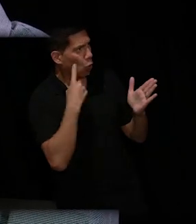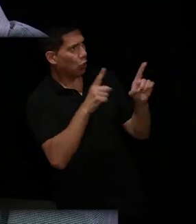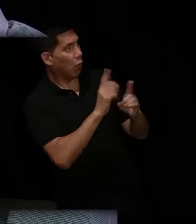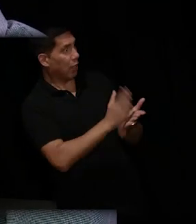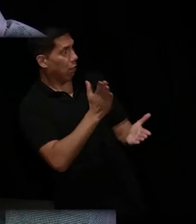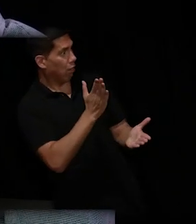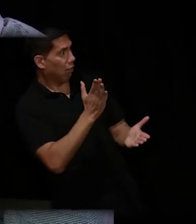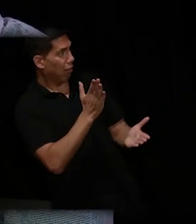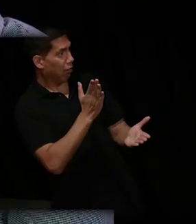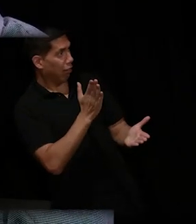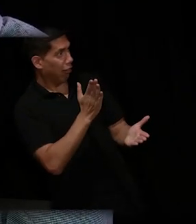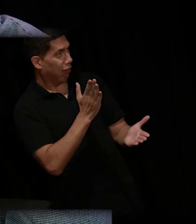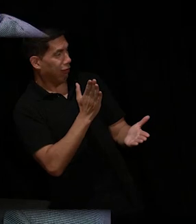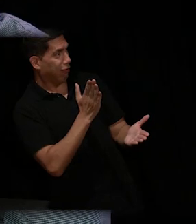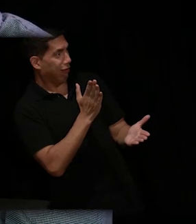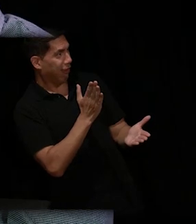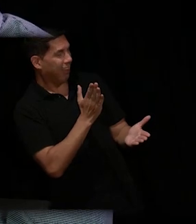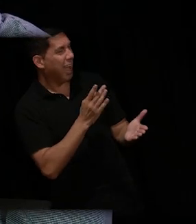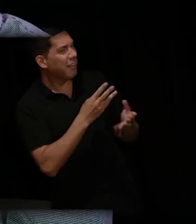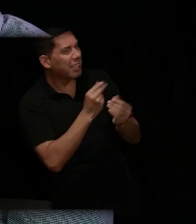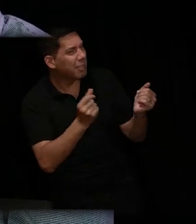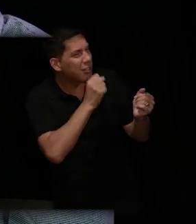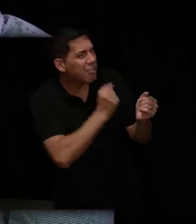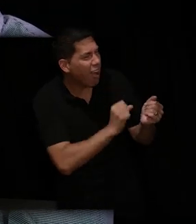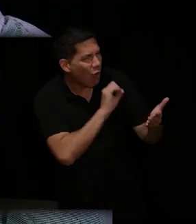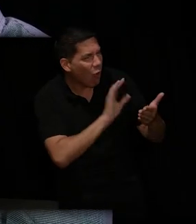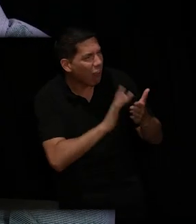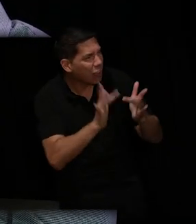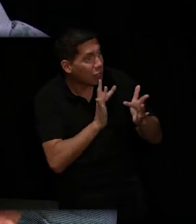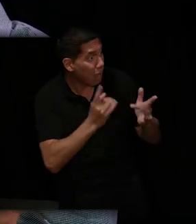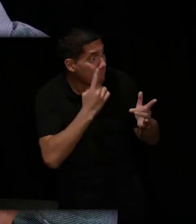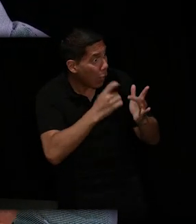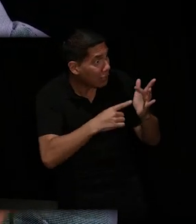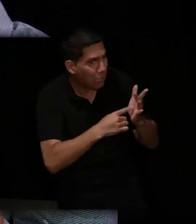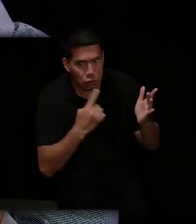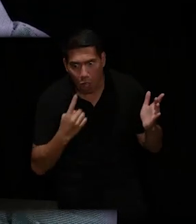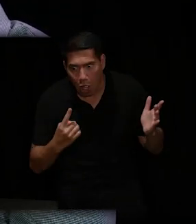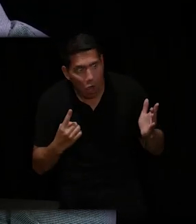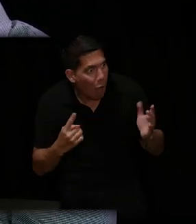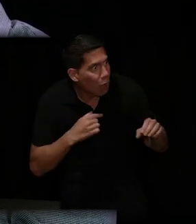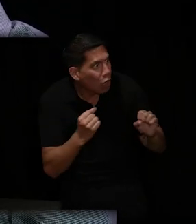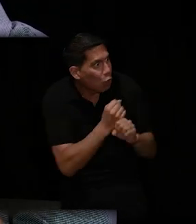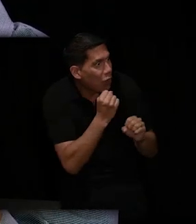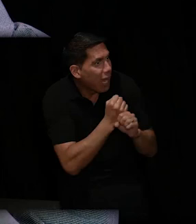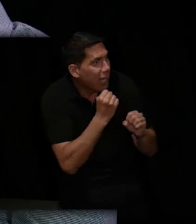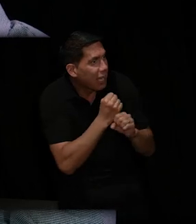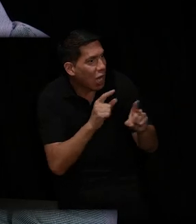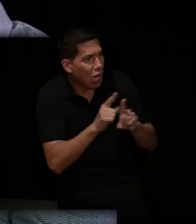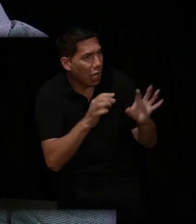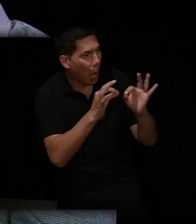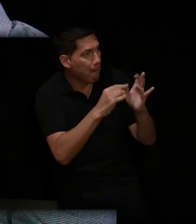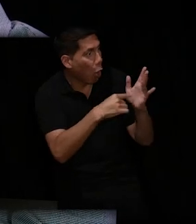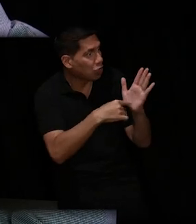and then some dude on the internet found it and was like, hey, I'm going to create a bot that turns all